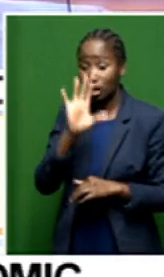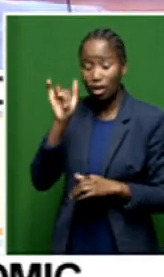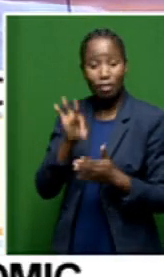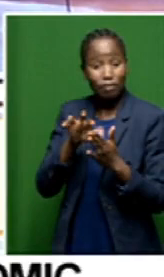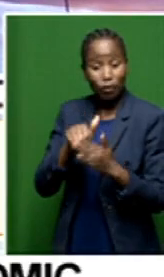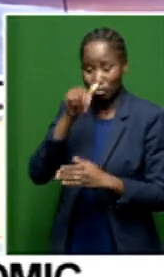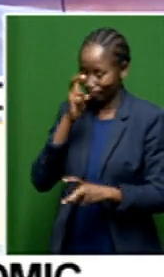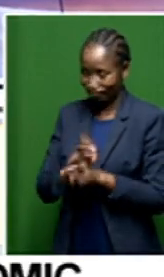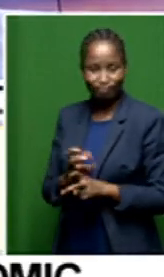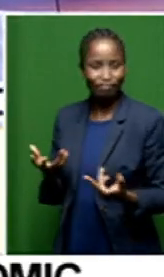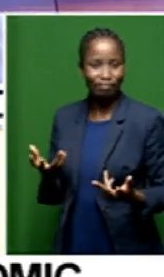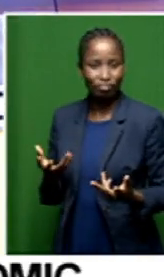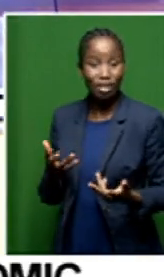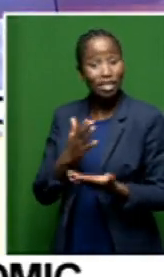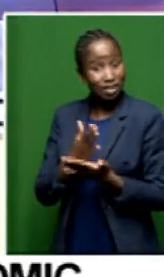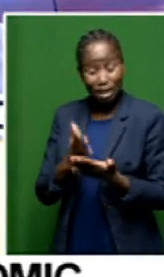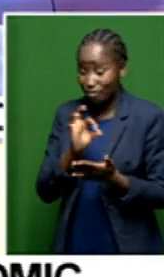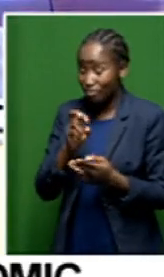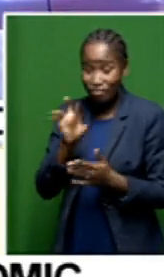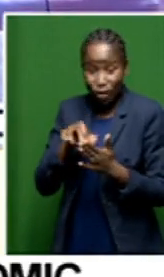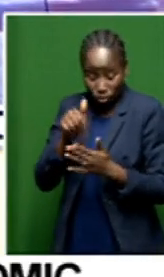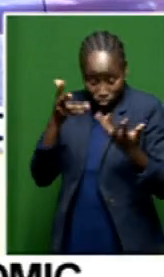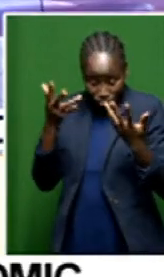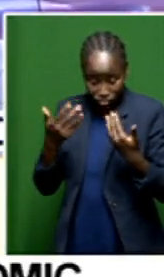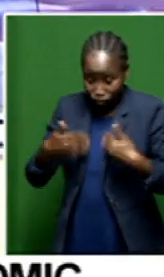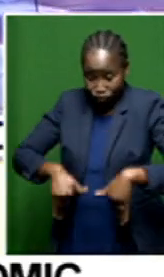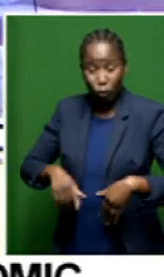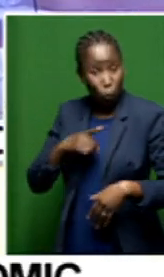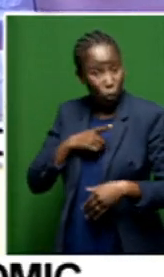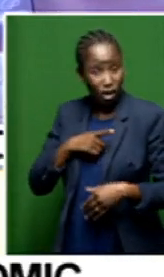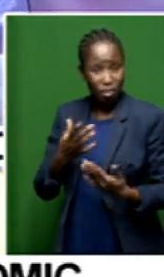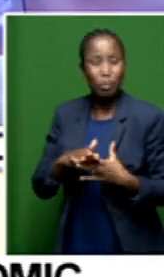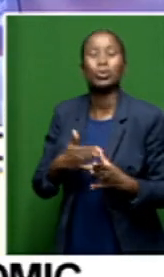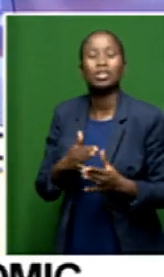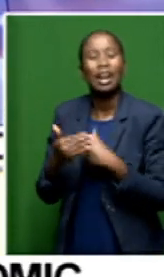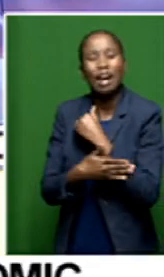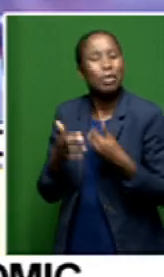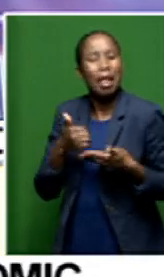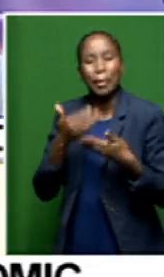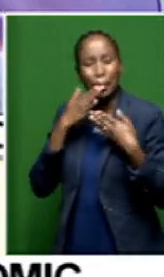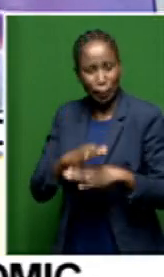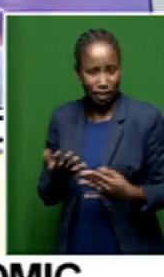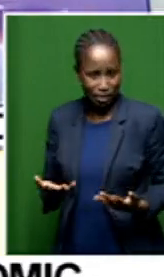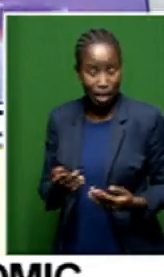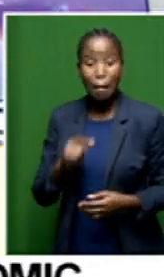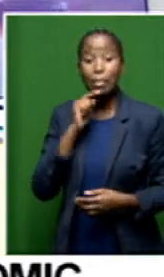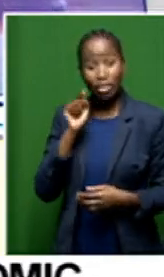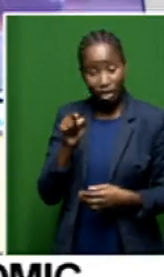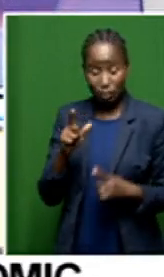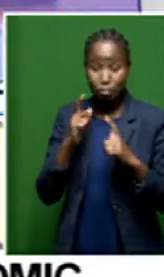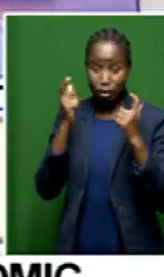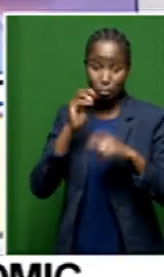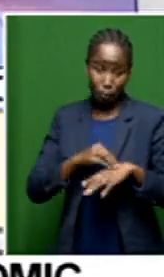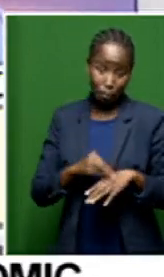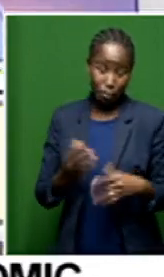upcoming elections. And many will stay away from the polls because they just feel like, why? What is this country doing for me? And it's a big problem. I mean, and we